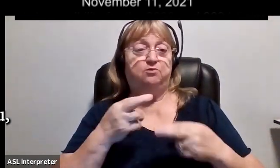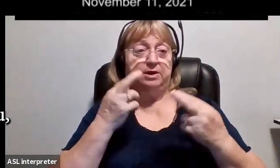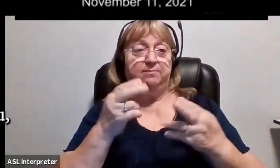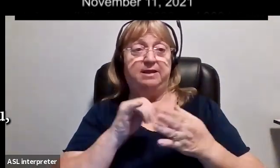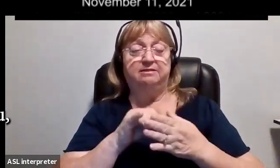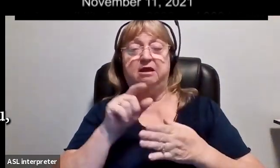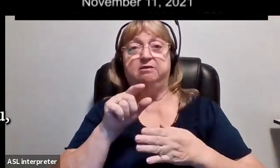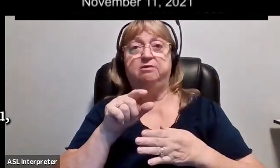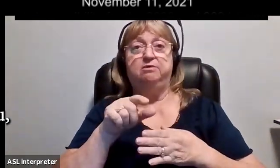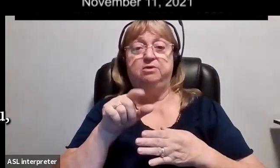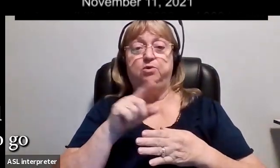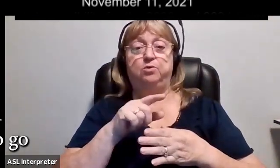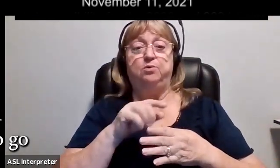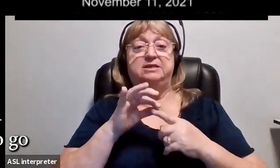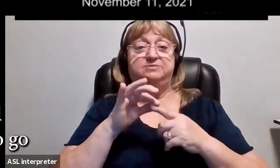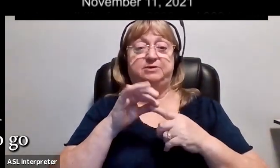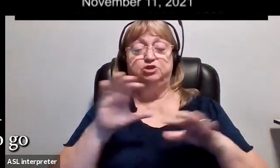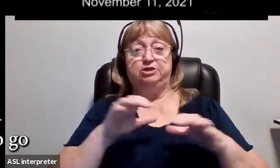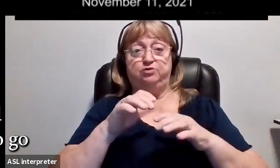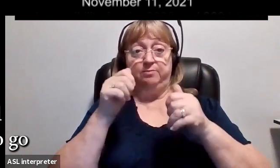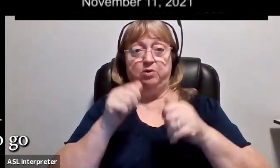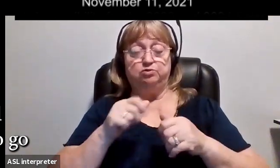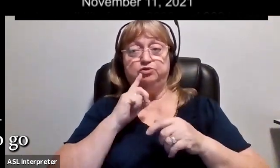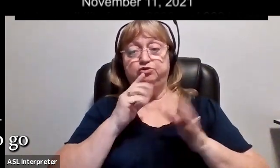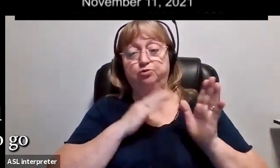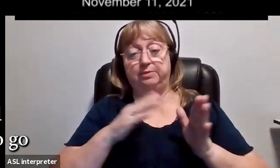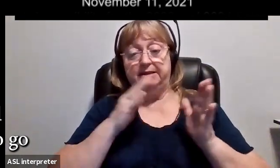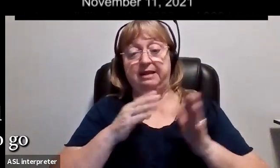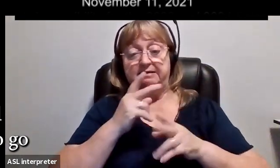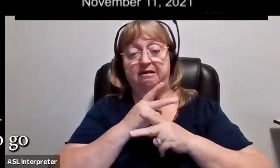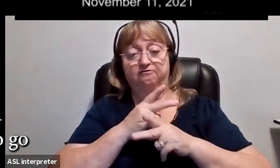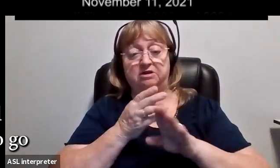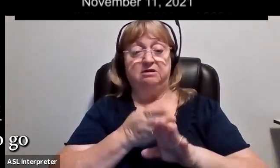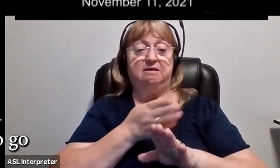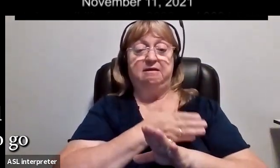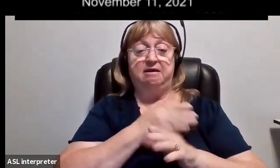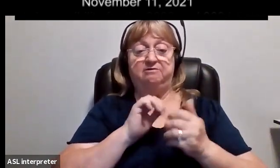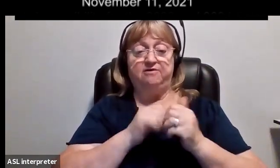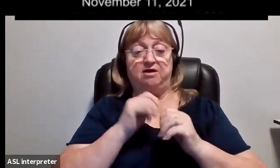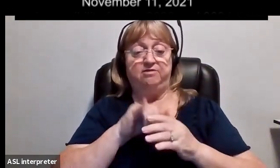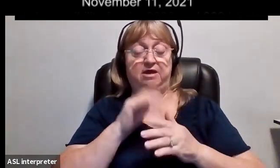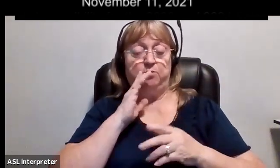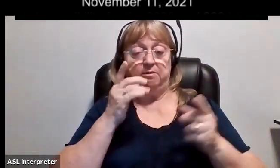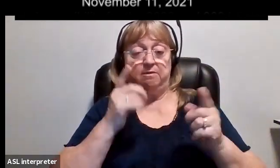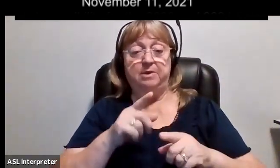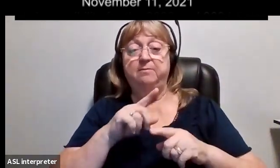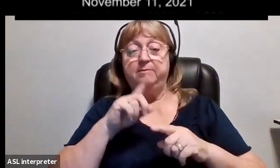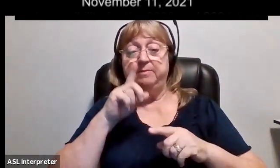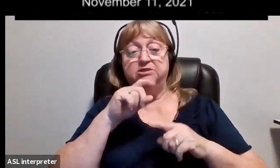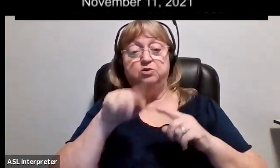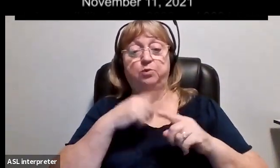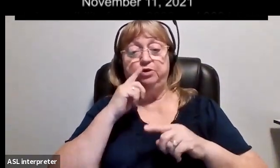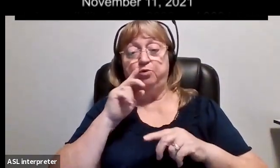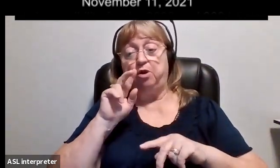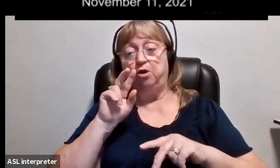you, especially doing posters, you plan carefully ahead about how that structure is going to go, because when you are looking